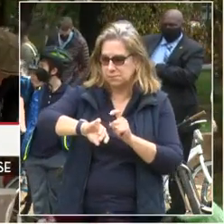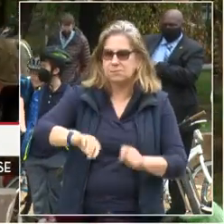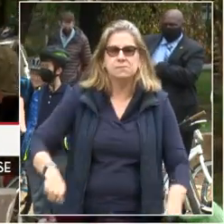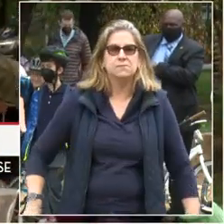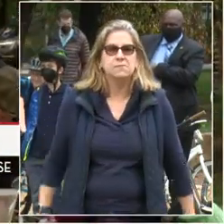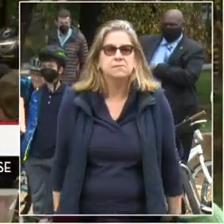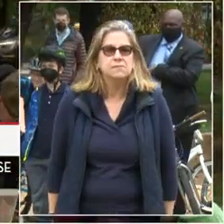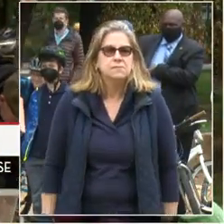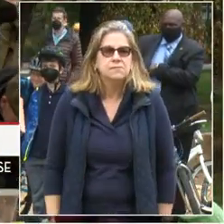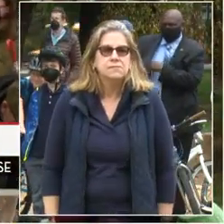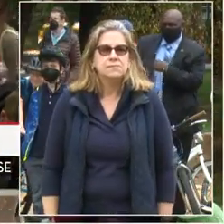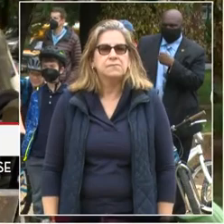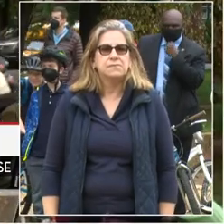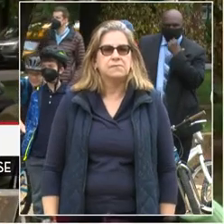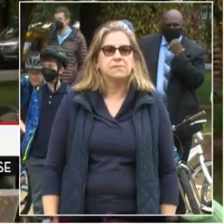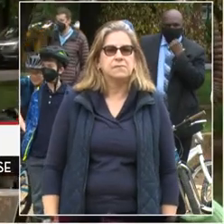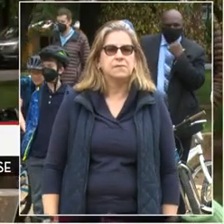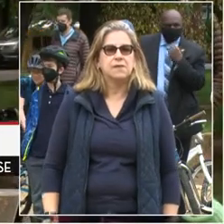How about J.O. Wilson?